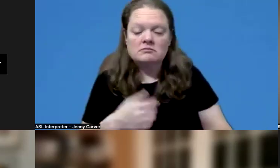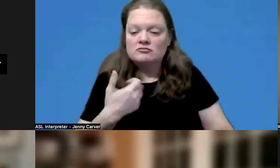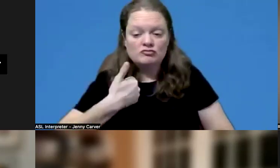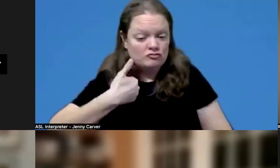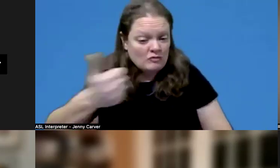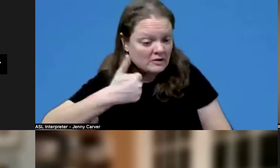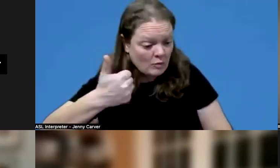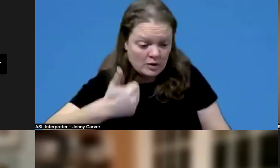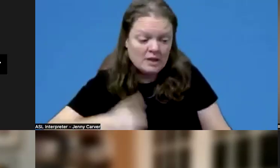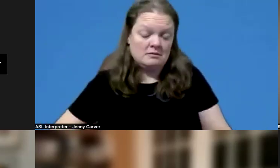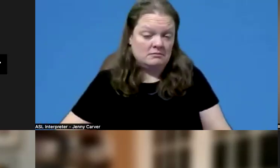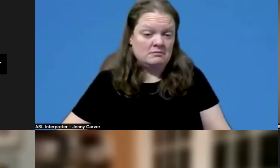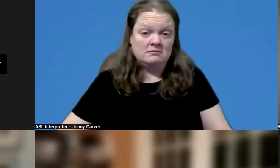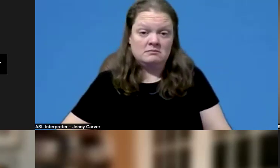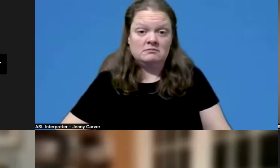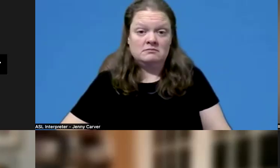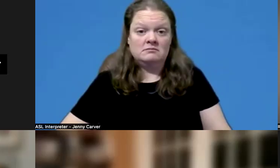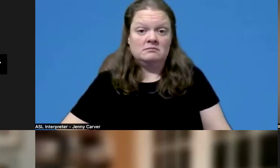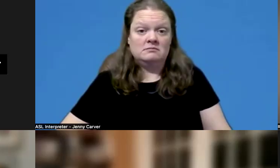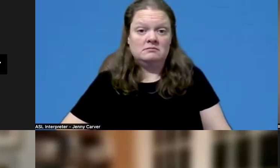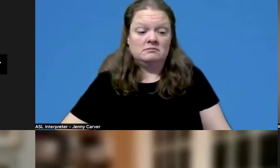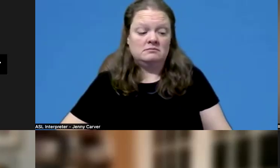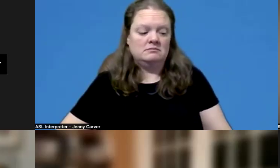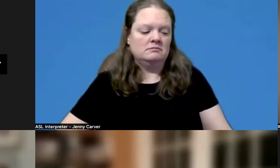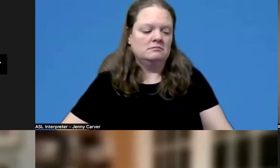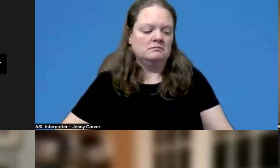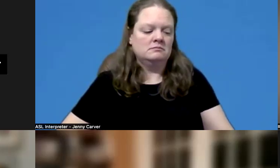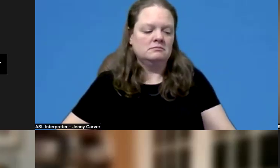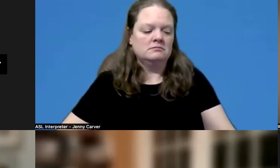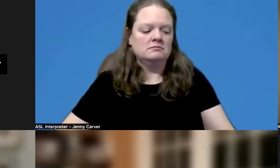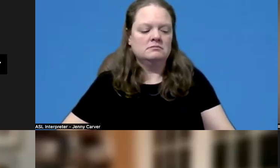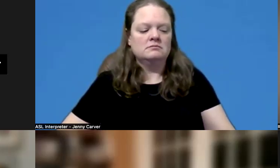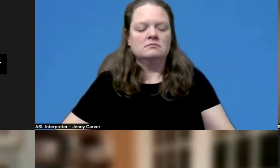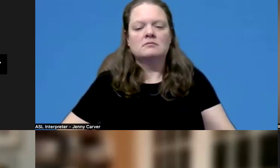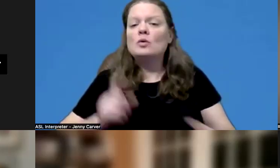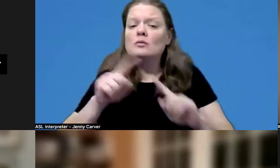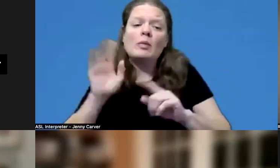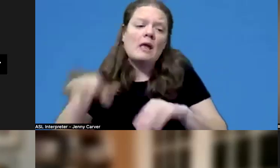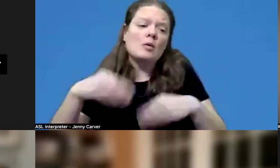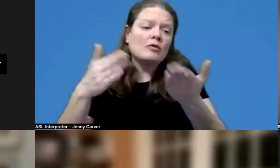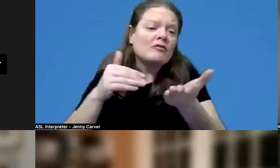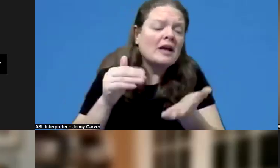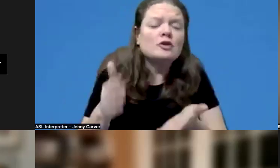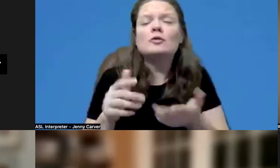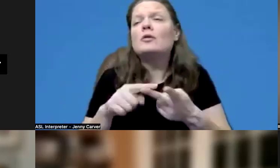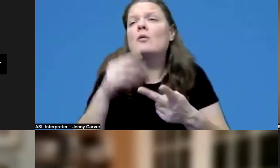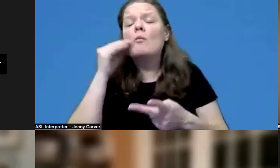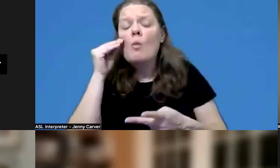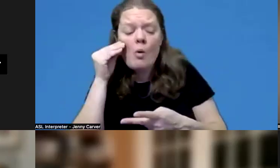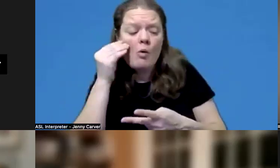transported actually, to either their provider or to their home or